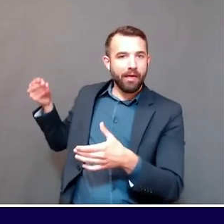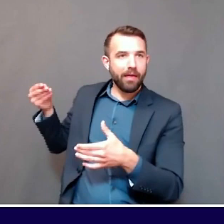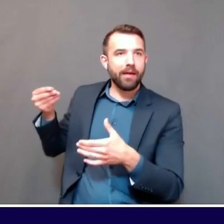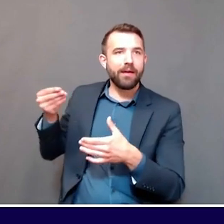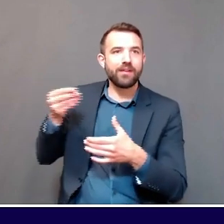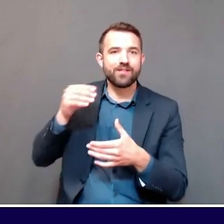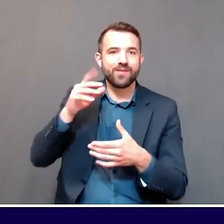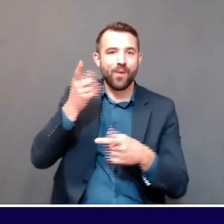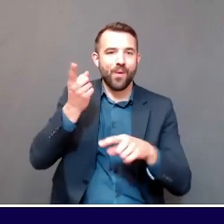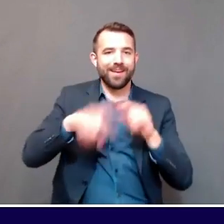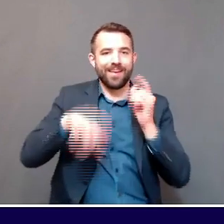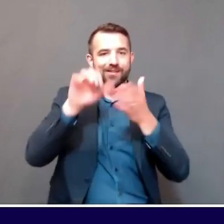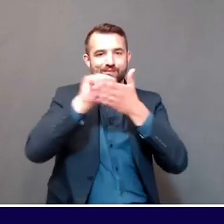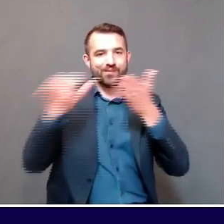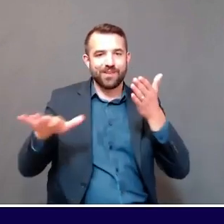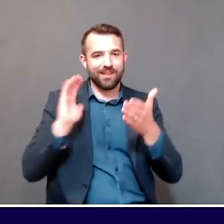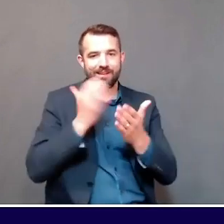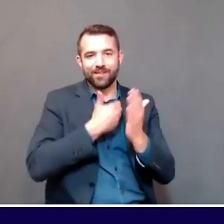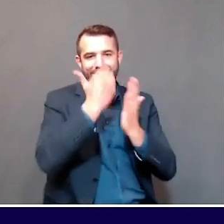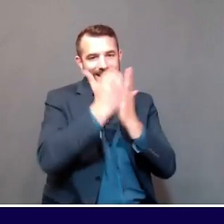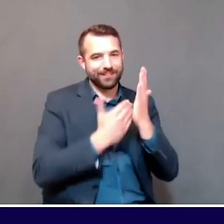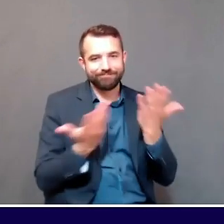ask a follow-up question? Sure thing.